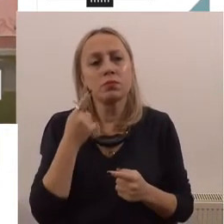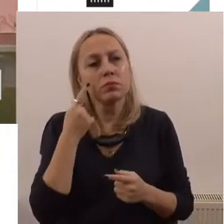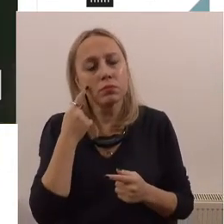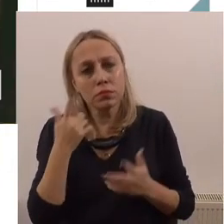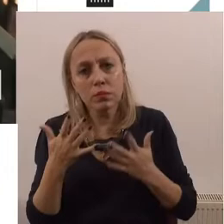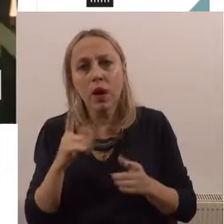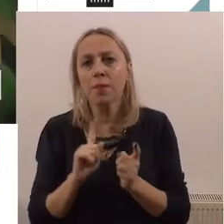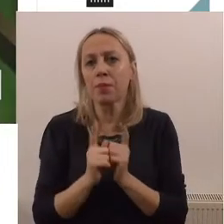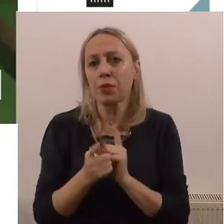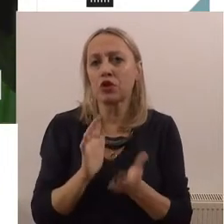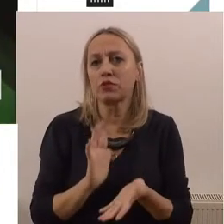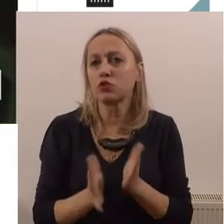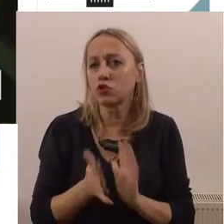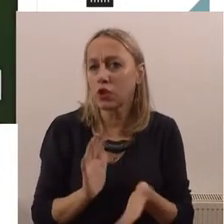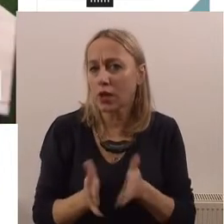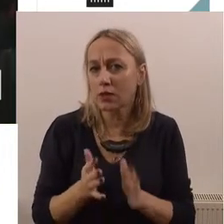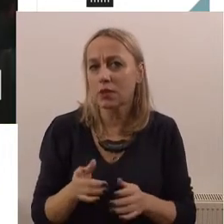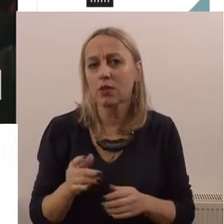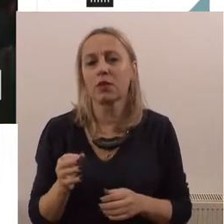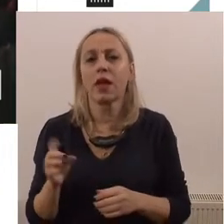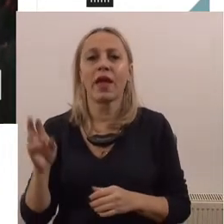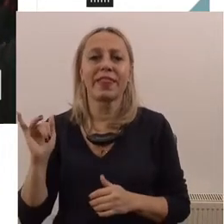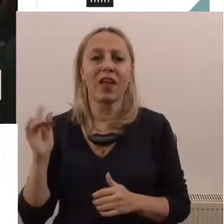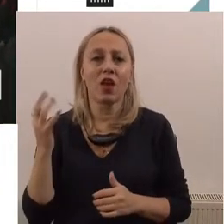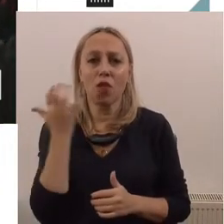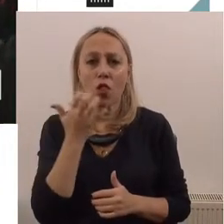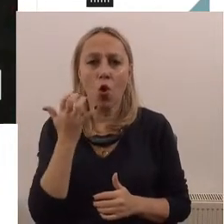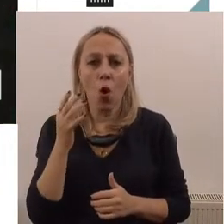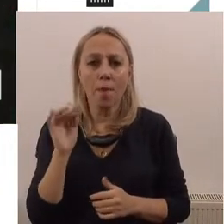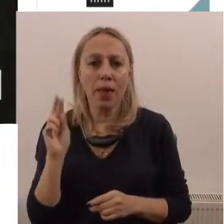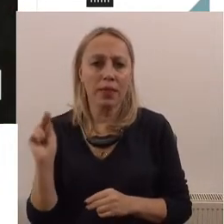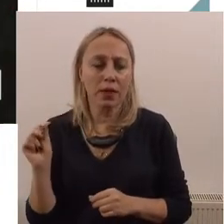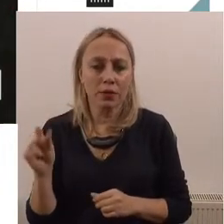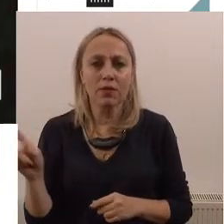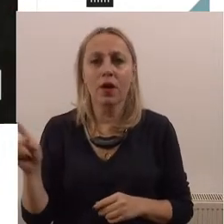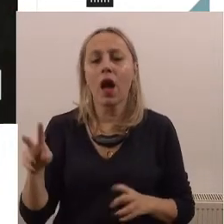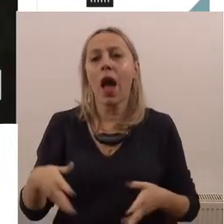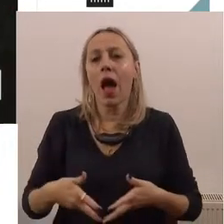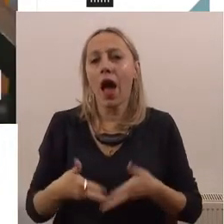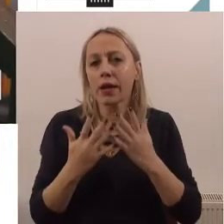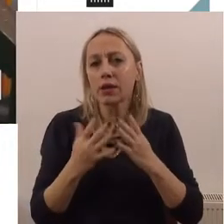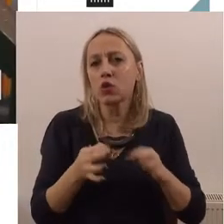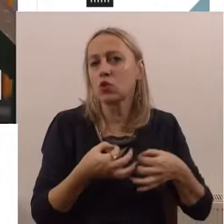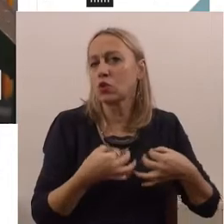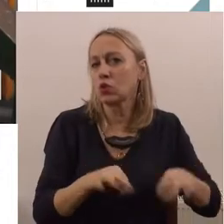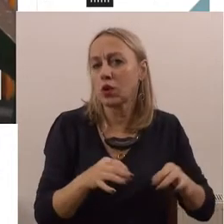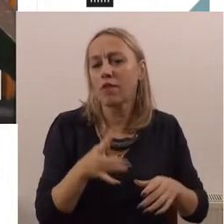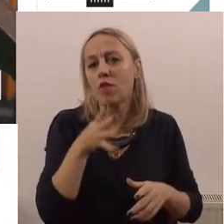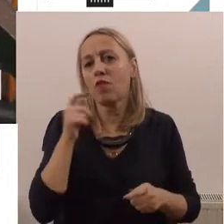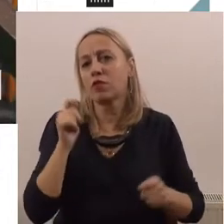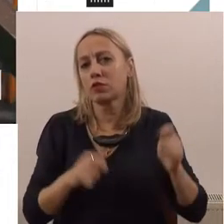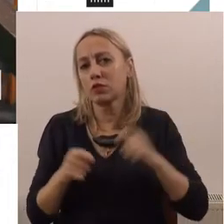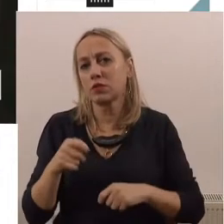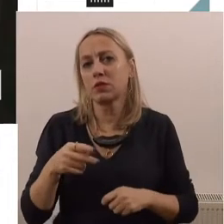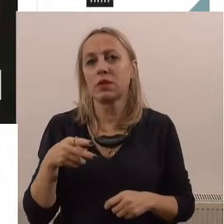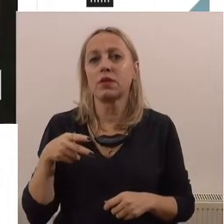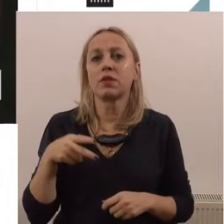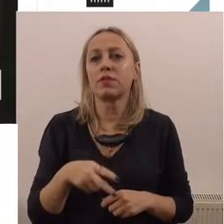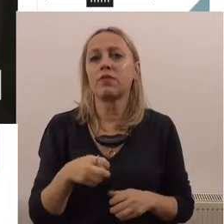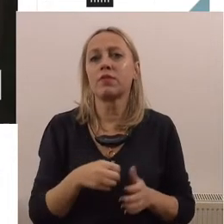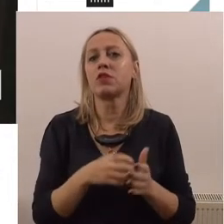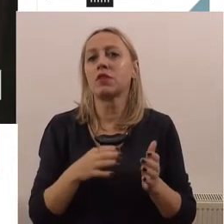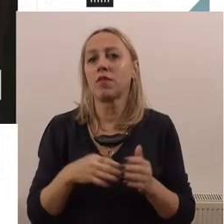were provided with translation into Russian gesture language, audio description, architectural accessibility. During